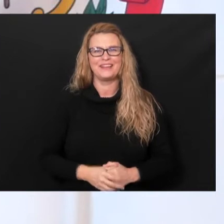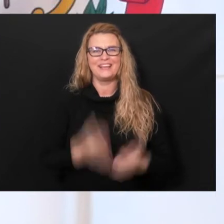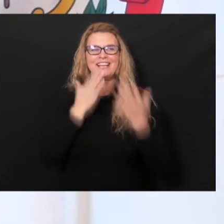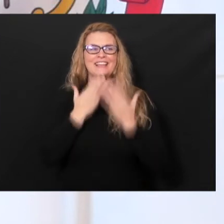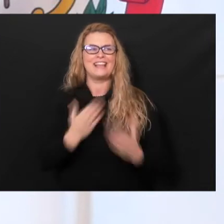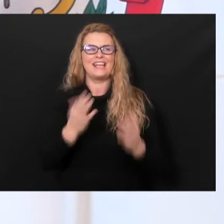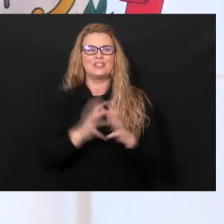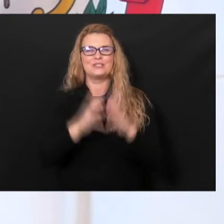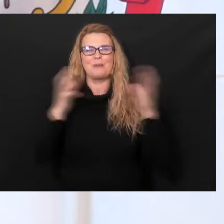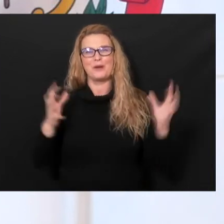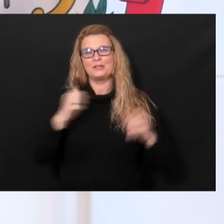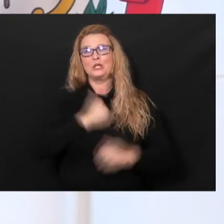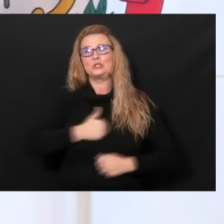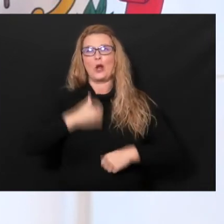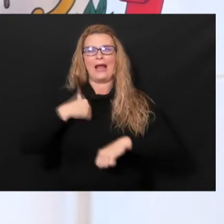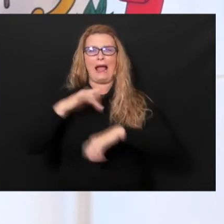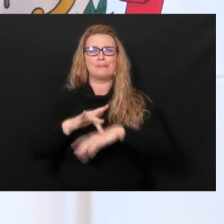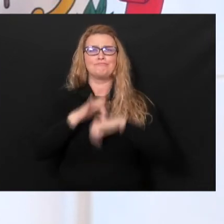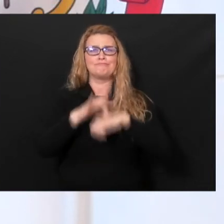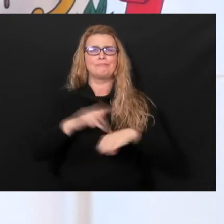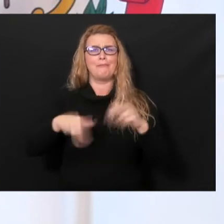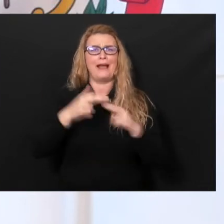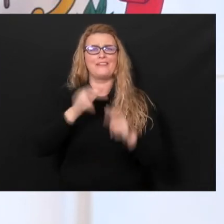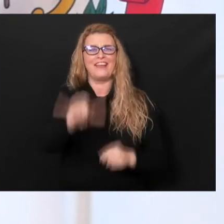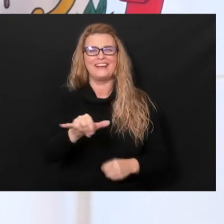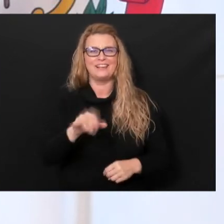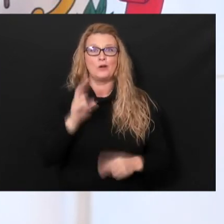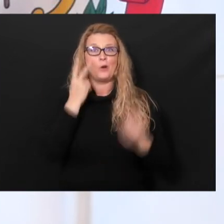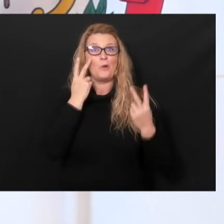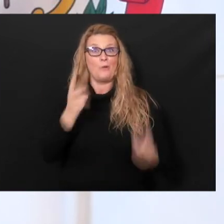much. Sorry to get on that little rant about that, but watch